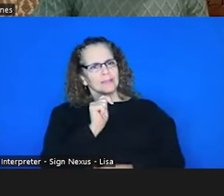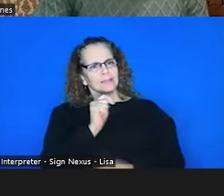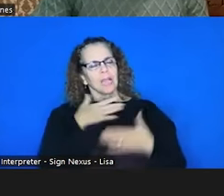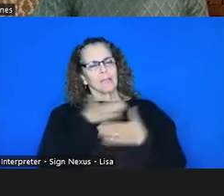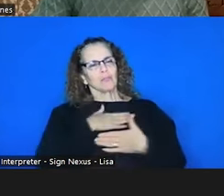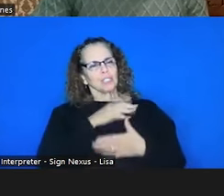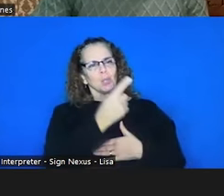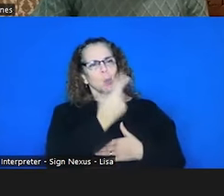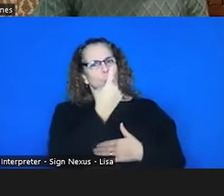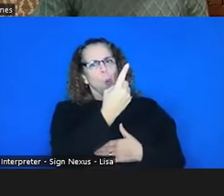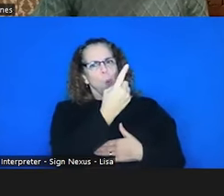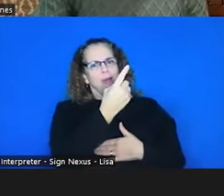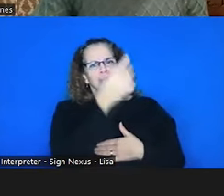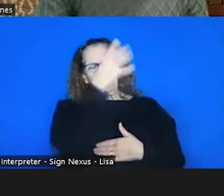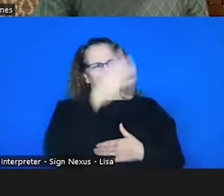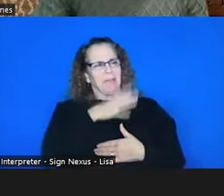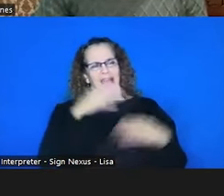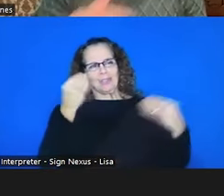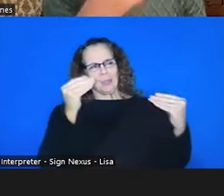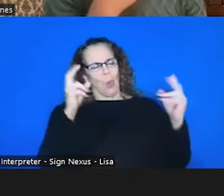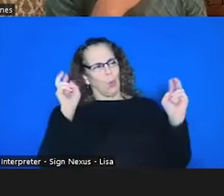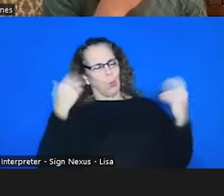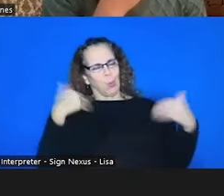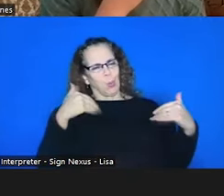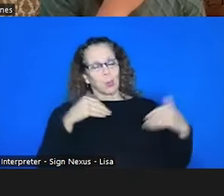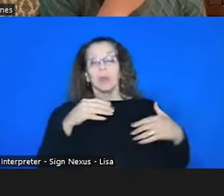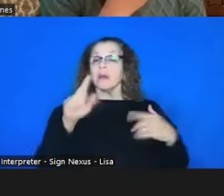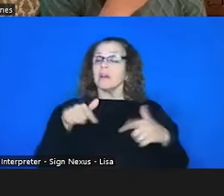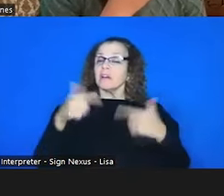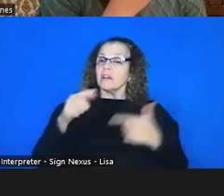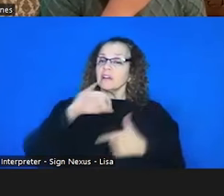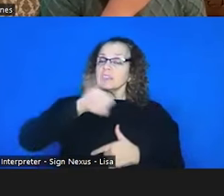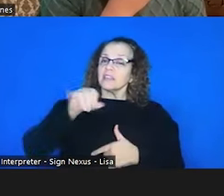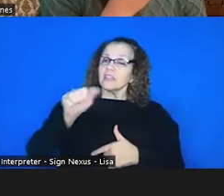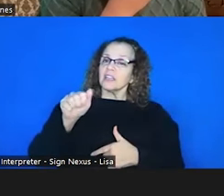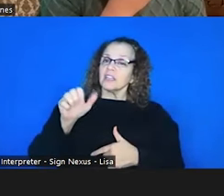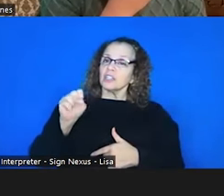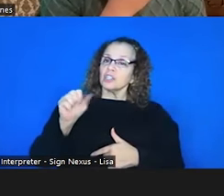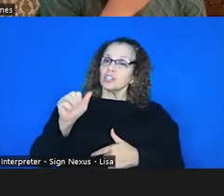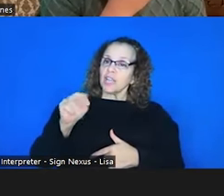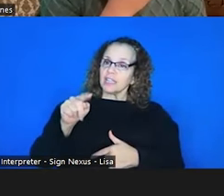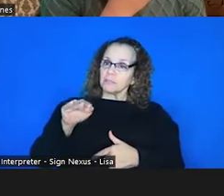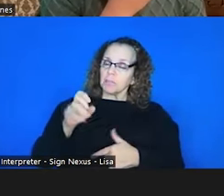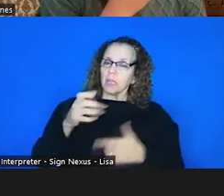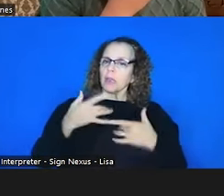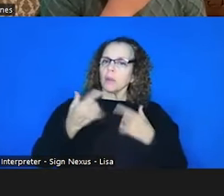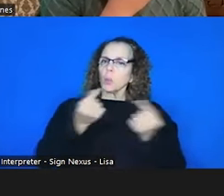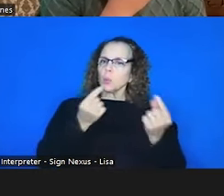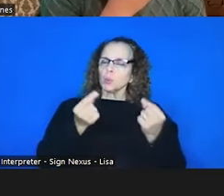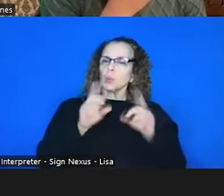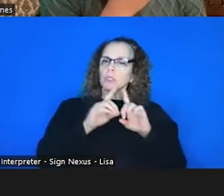one-man shop doing all of this. Jasmine, can we hear a little bit about the work that you're doing at the Department of Health and Mental